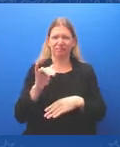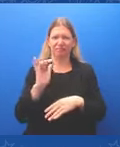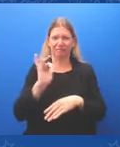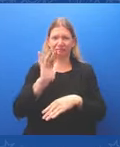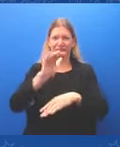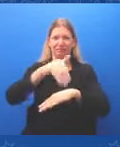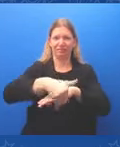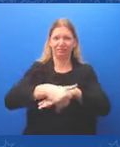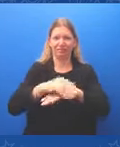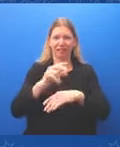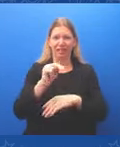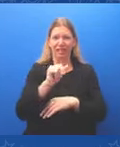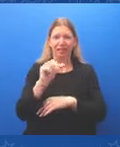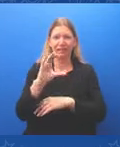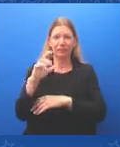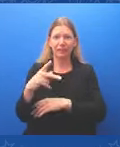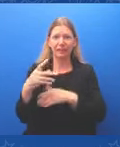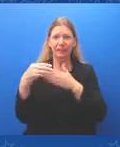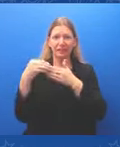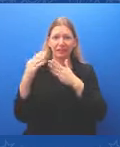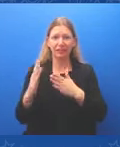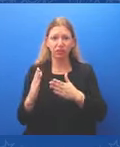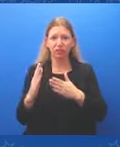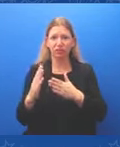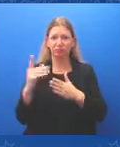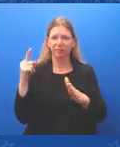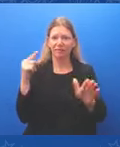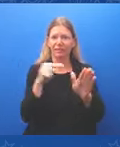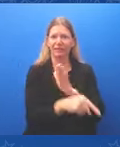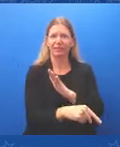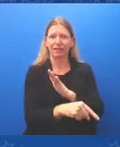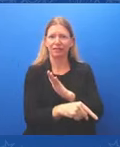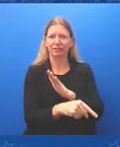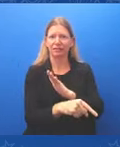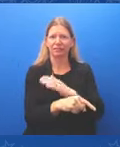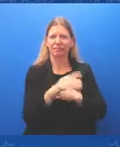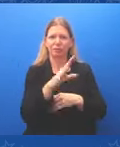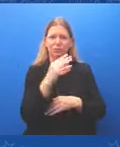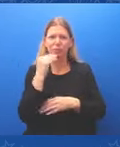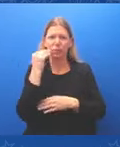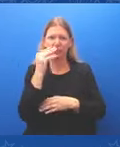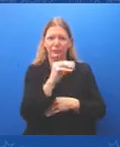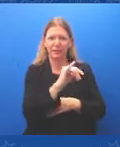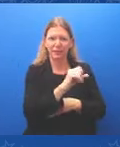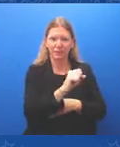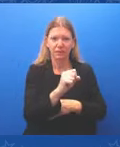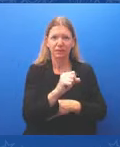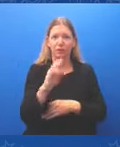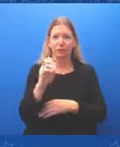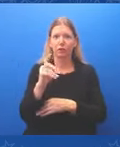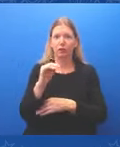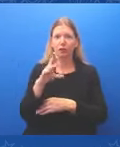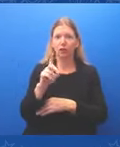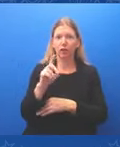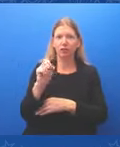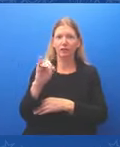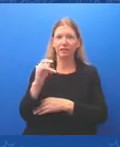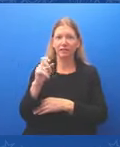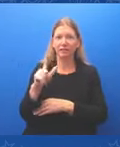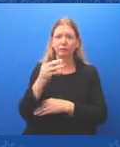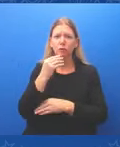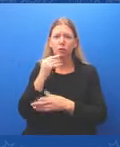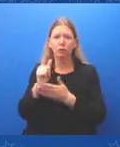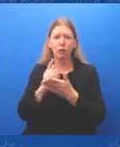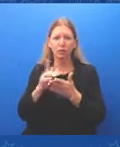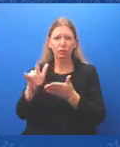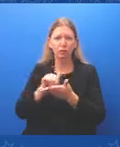York, published a statement signed by dozens of other lawyers, white and black, in an Alabama newspaper, issuing a call to action for attorneys around